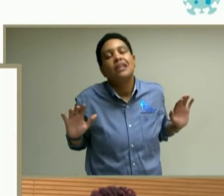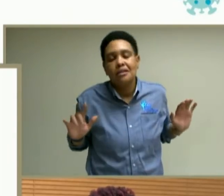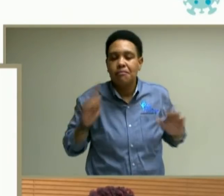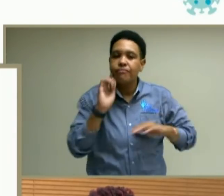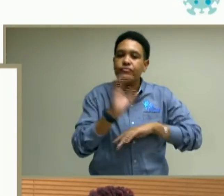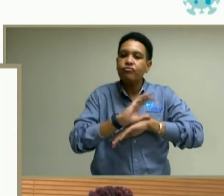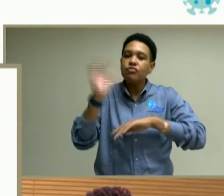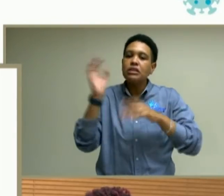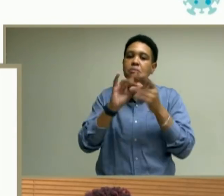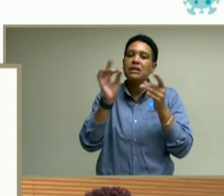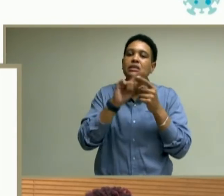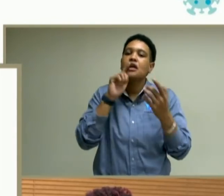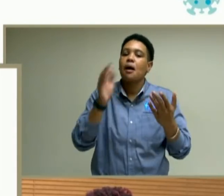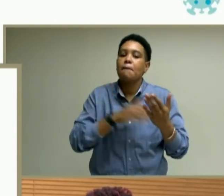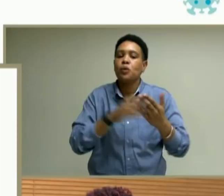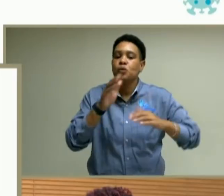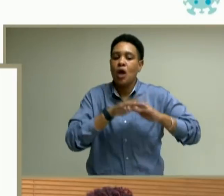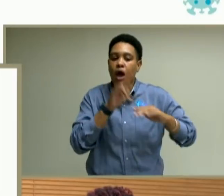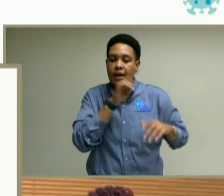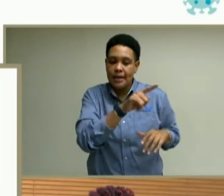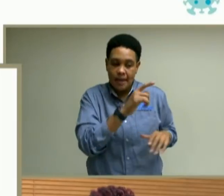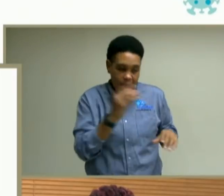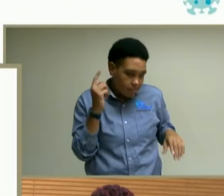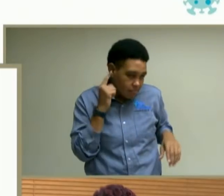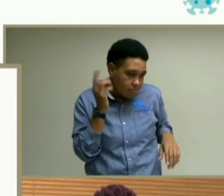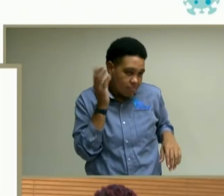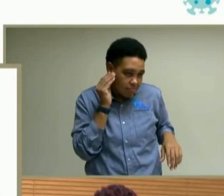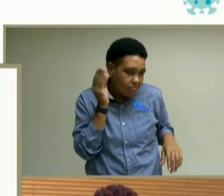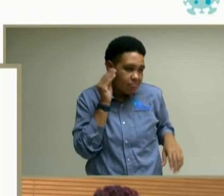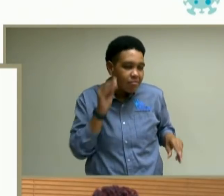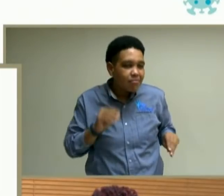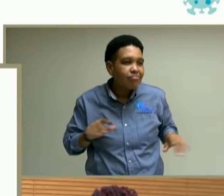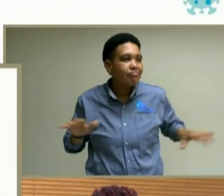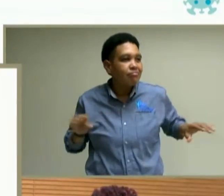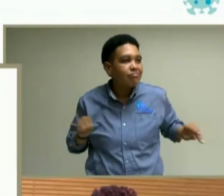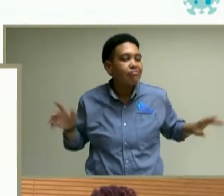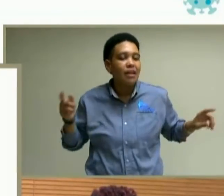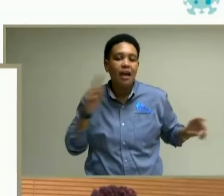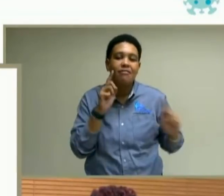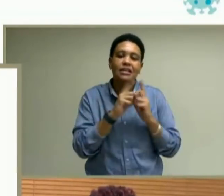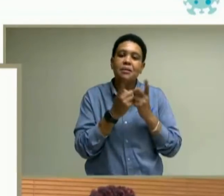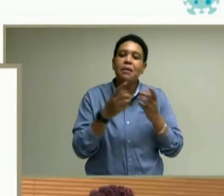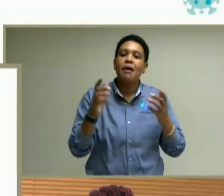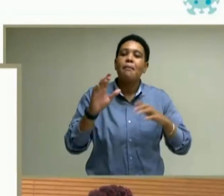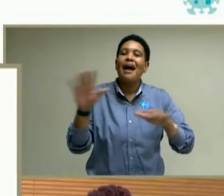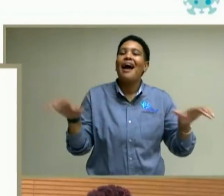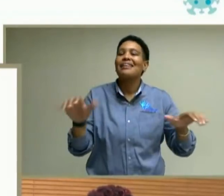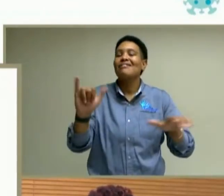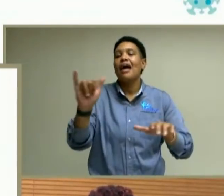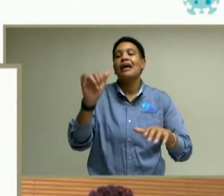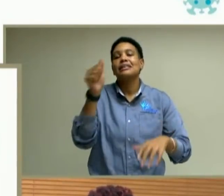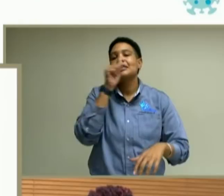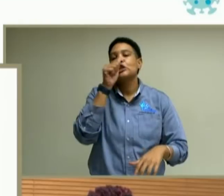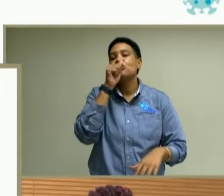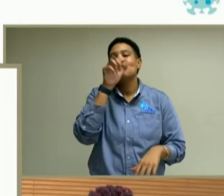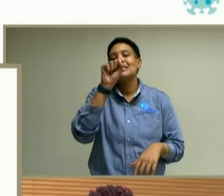Christmas messages and music on the intercom, and have department activities such as Secret Santa.